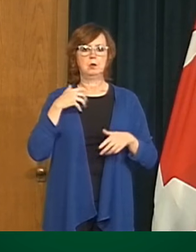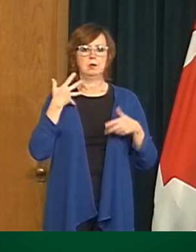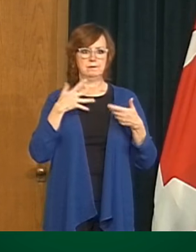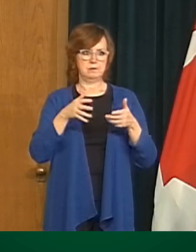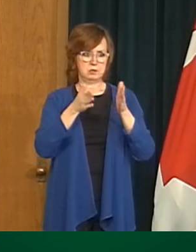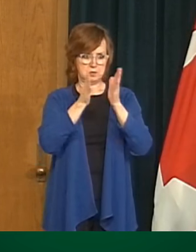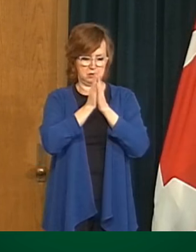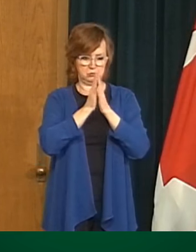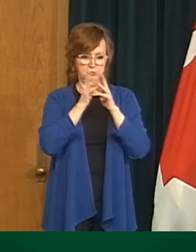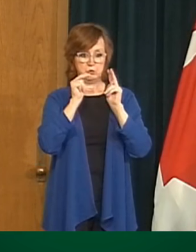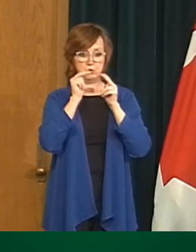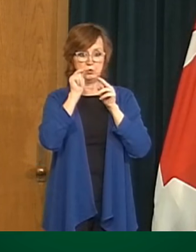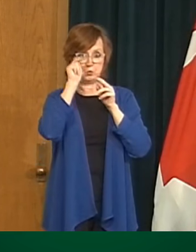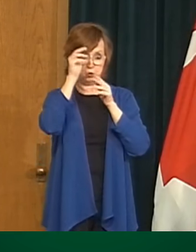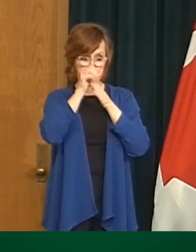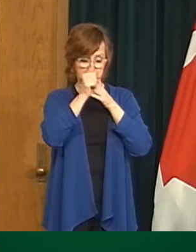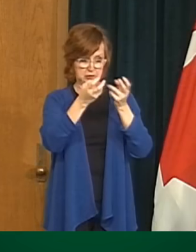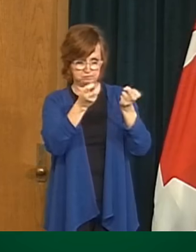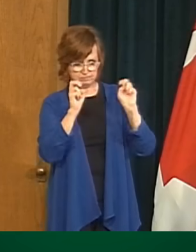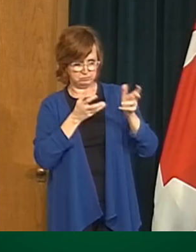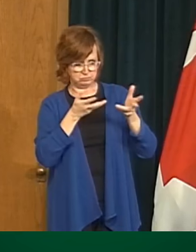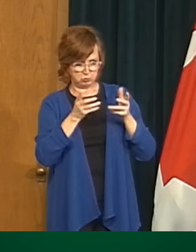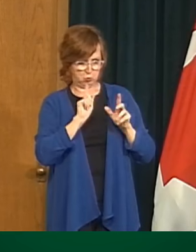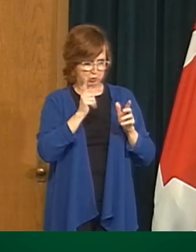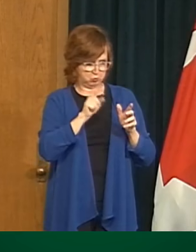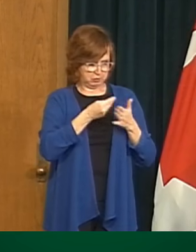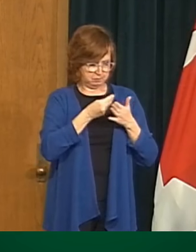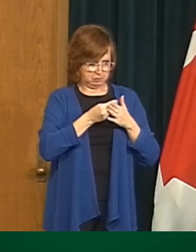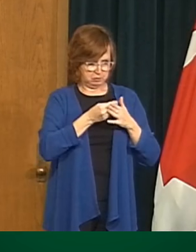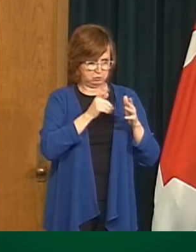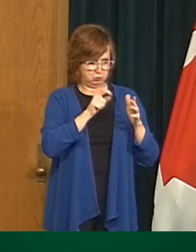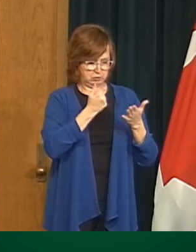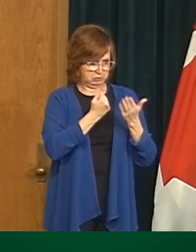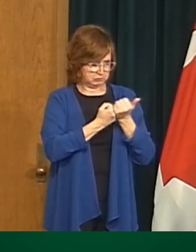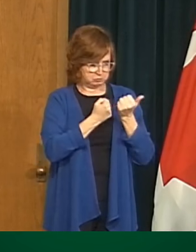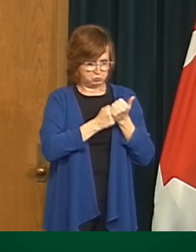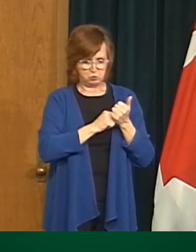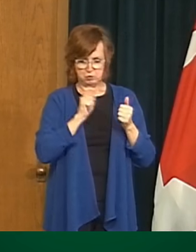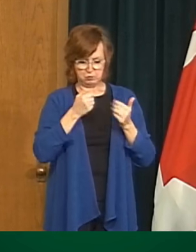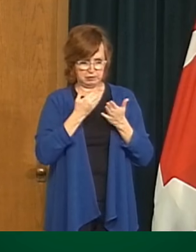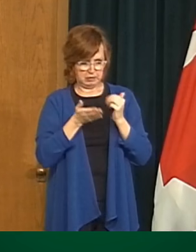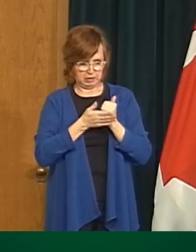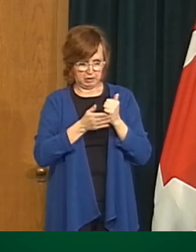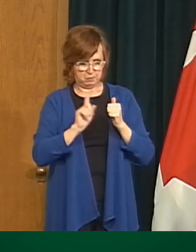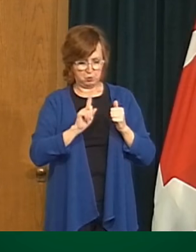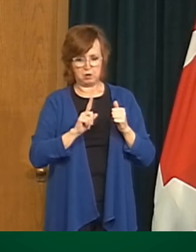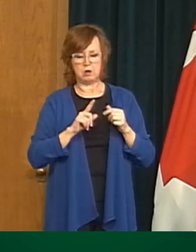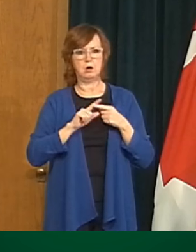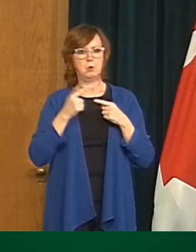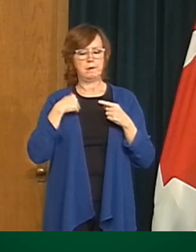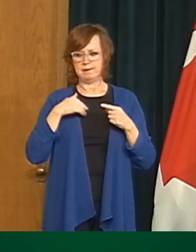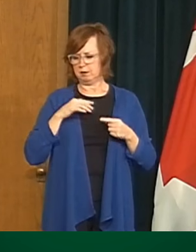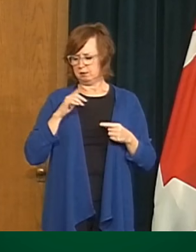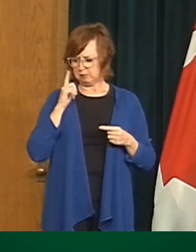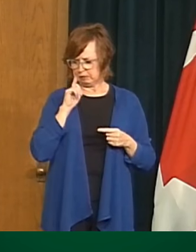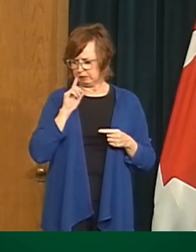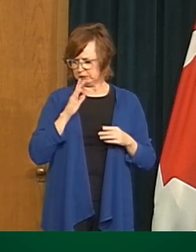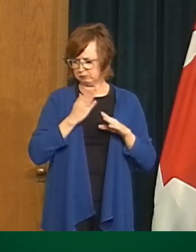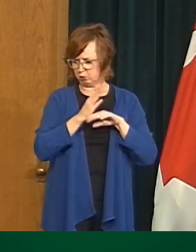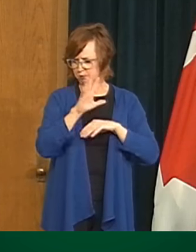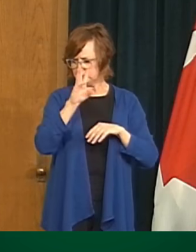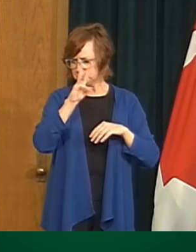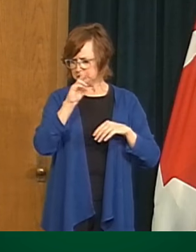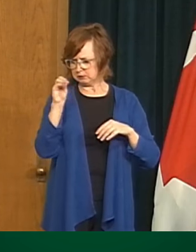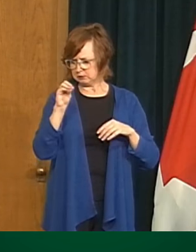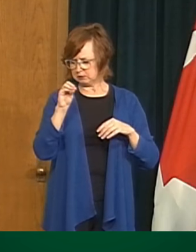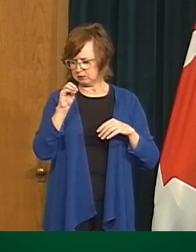supplied, if you will, or provided. I just said we provided over 60 law enforcement officials up into the area. There, I believe the last of that